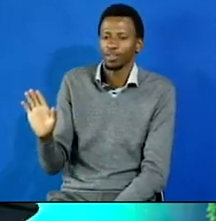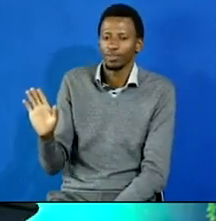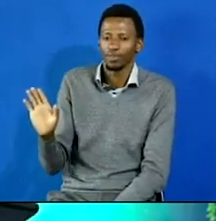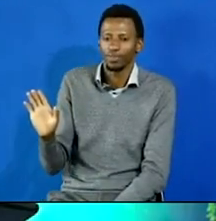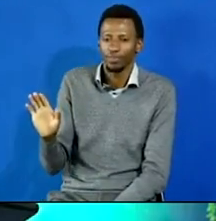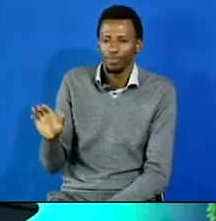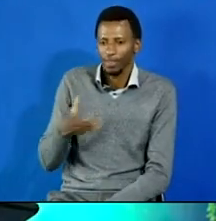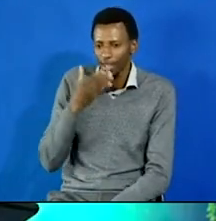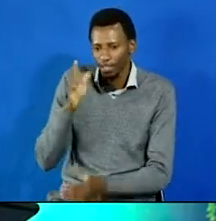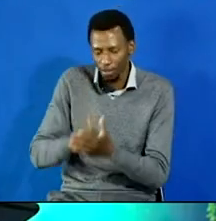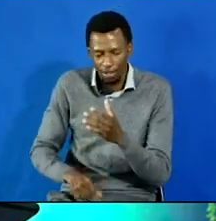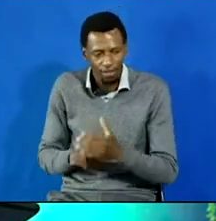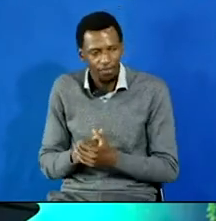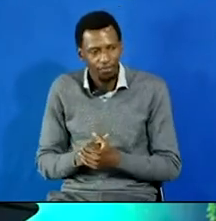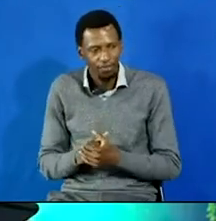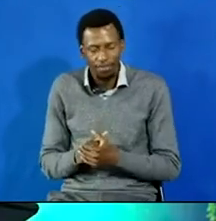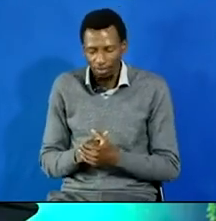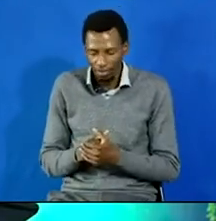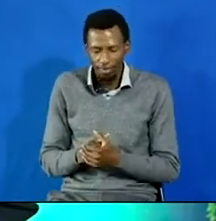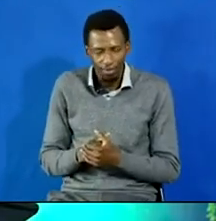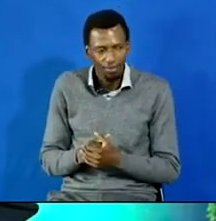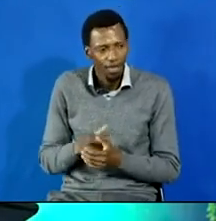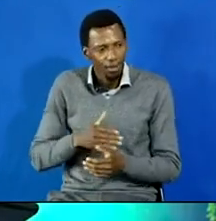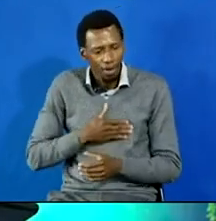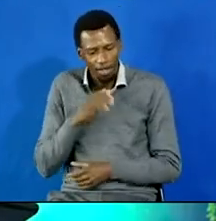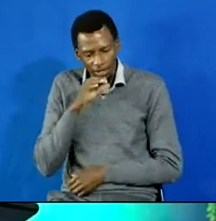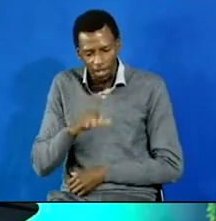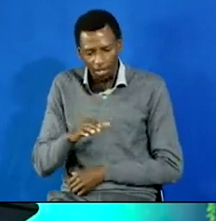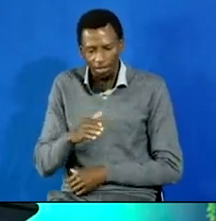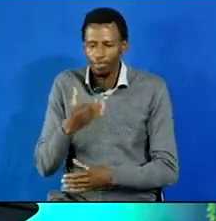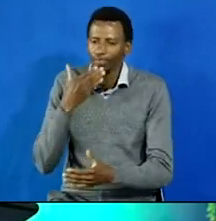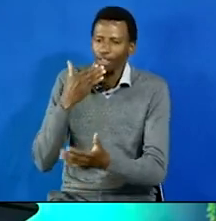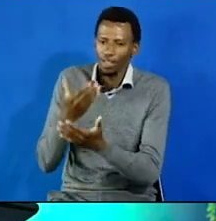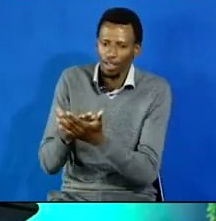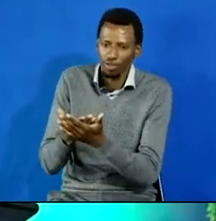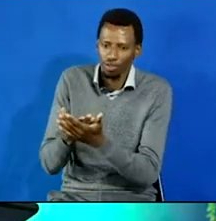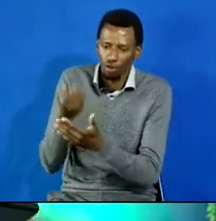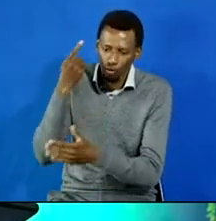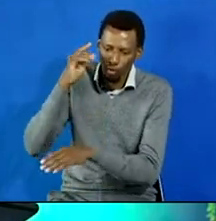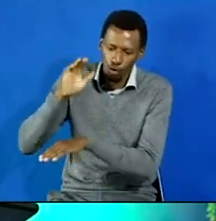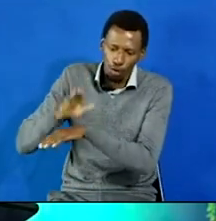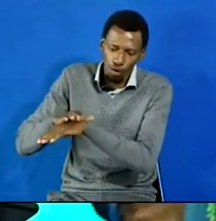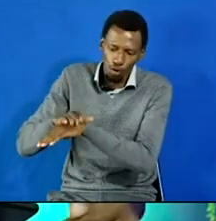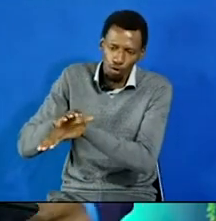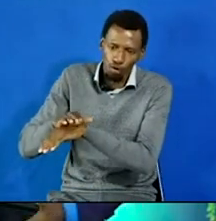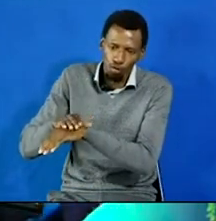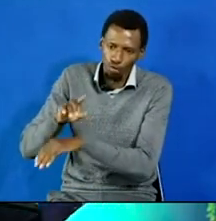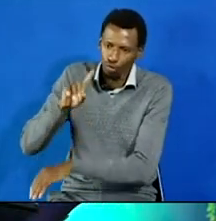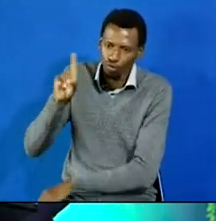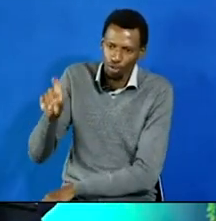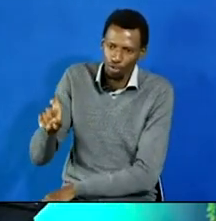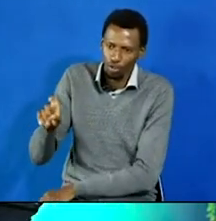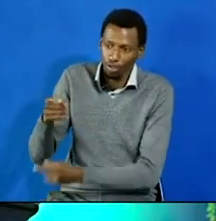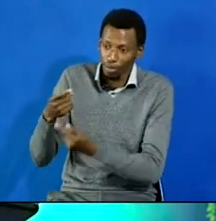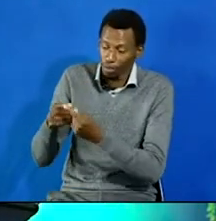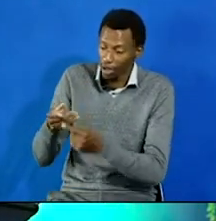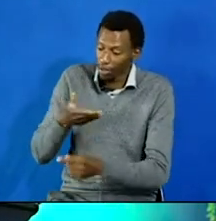my son, thank you for the good question. But the answer is in your hands.